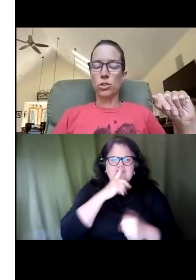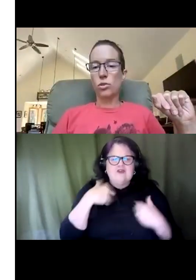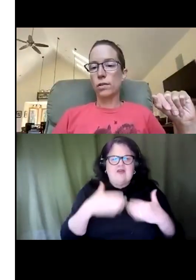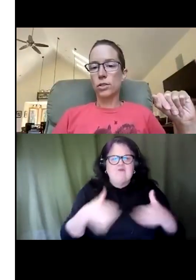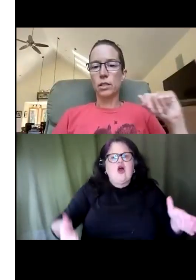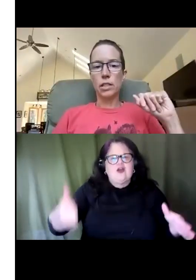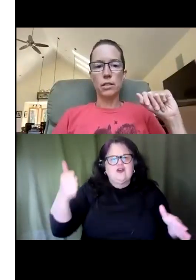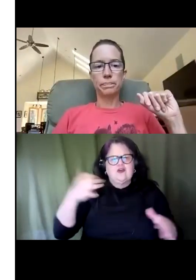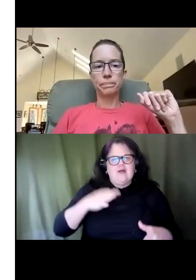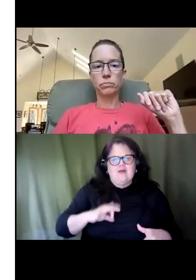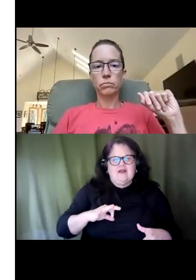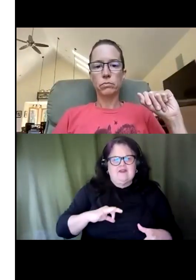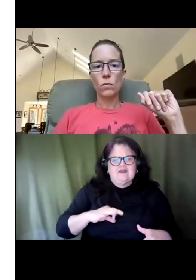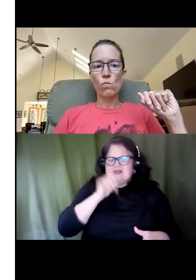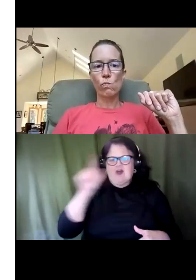beyond just whoever's on the deed.